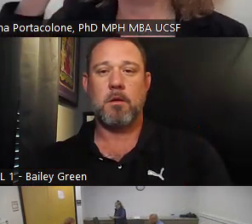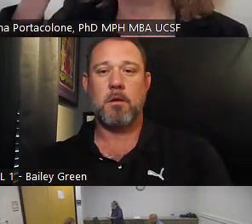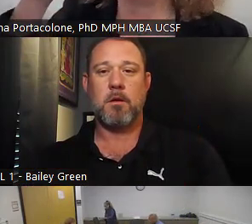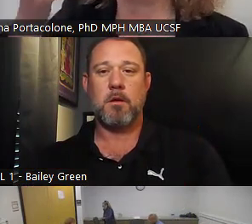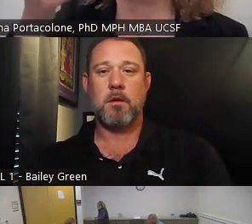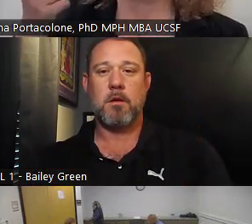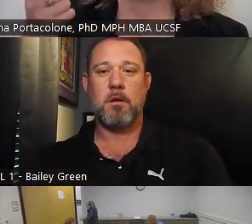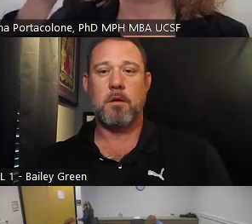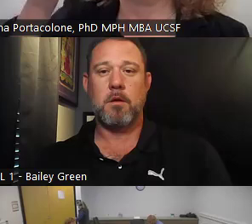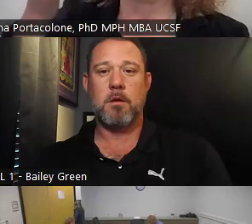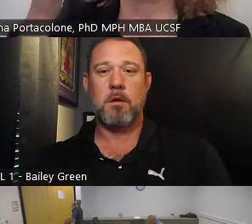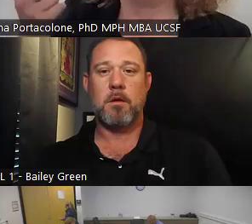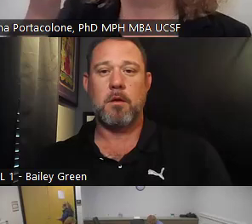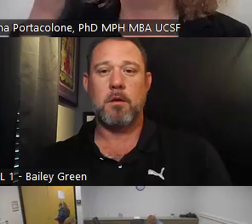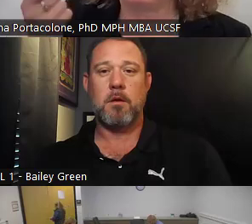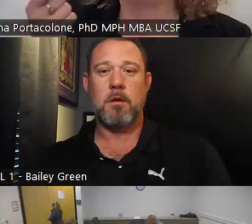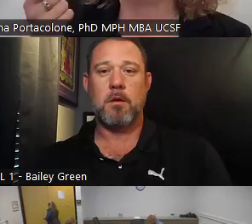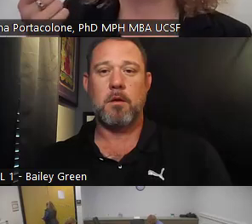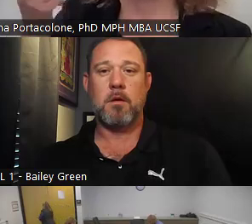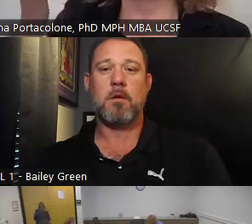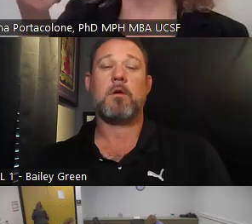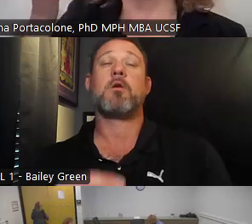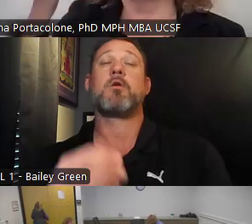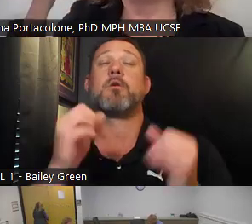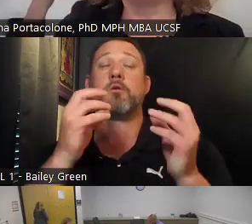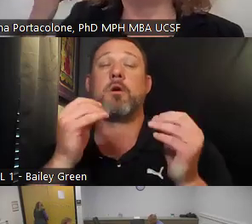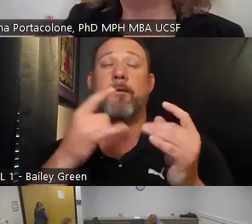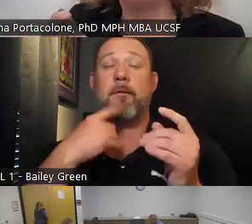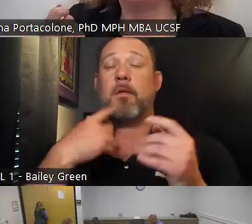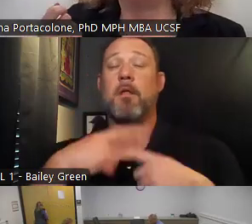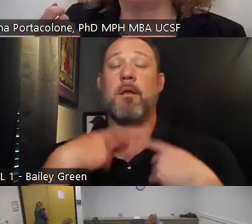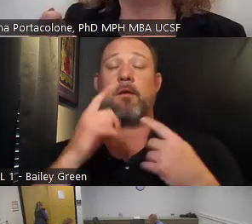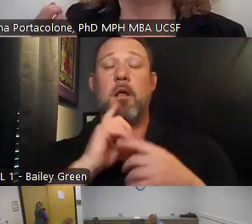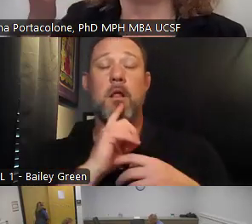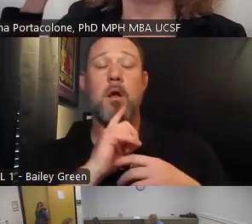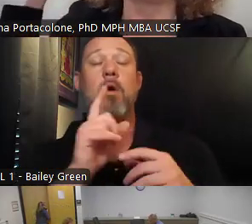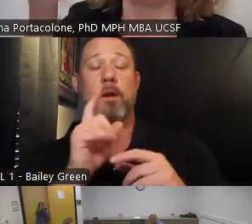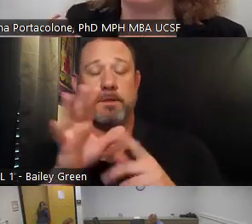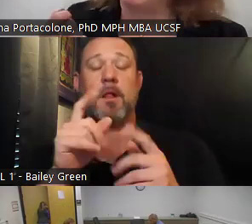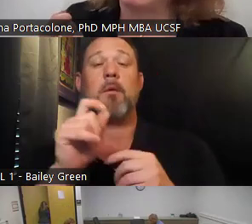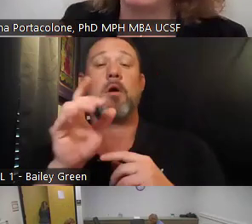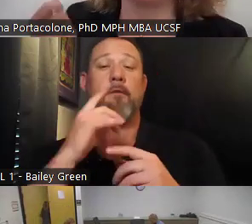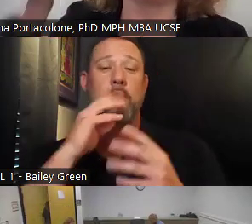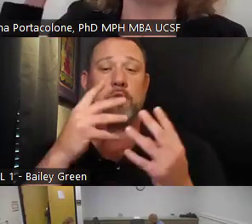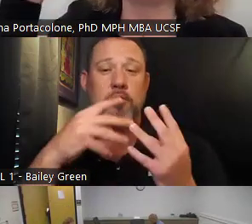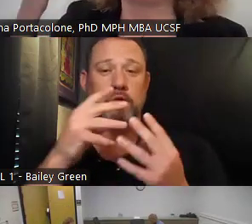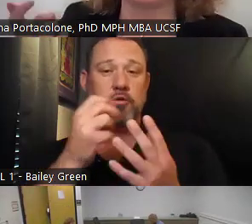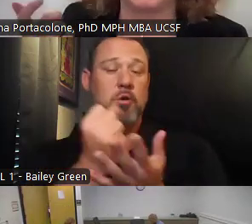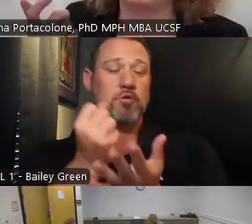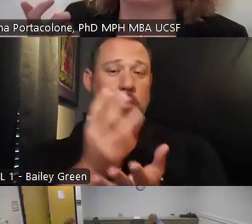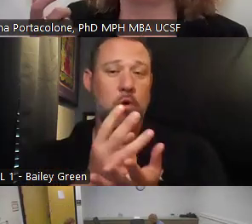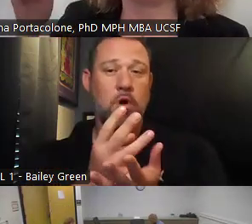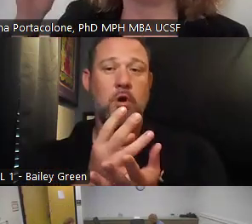so that living alone is clearly marked in electronic health records, social work